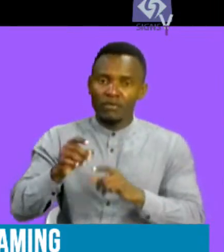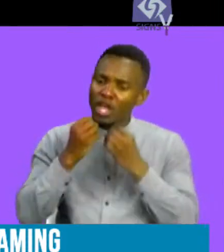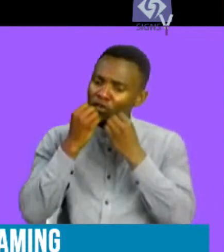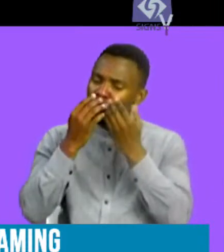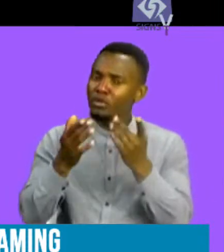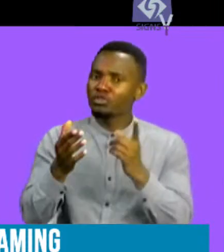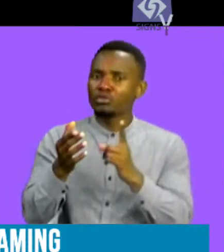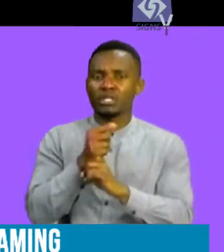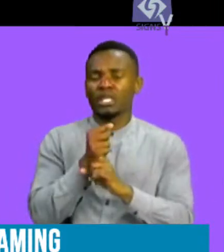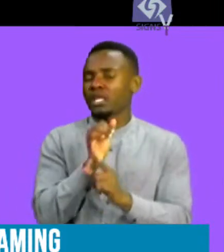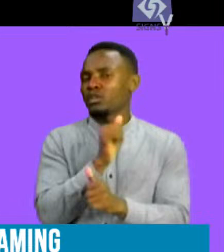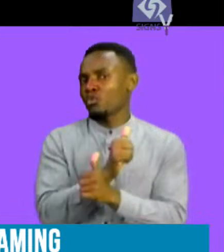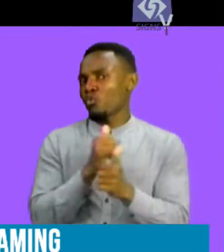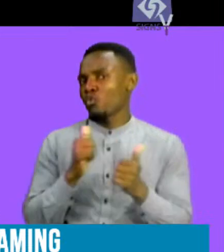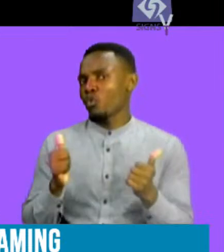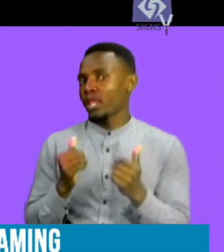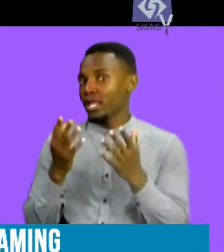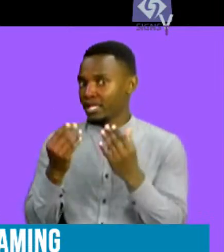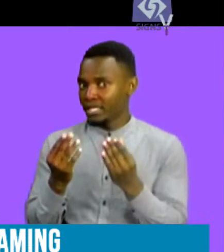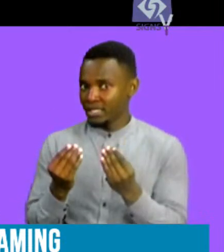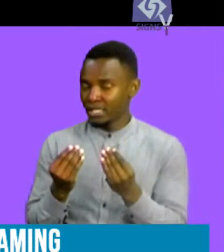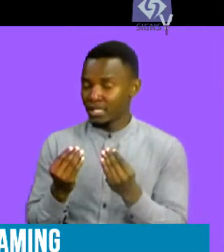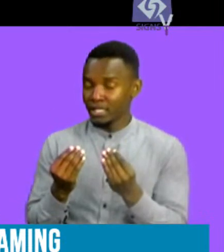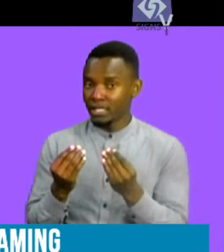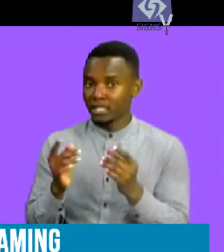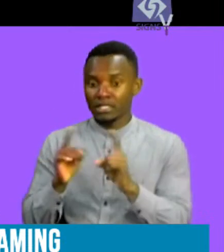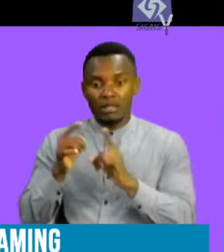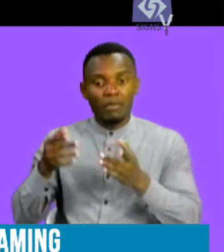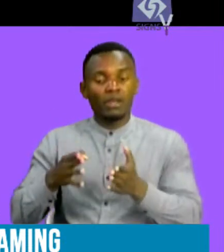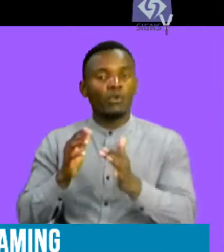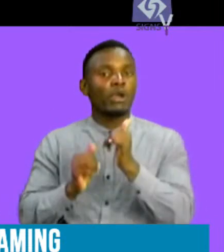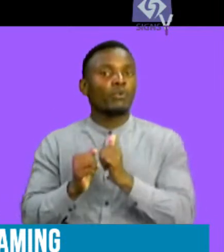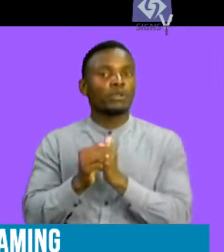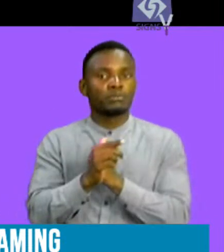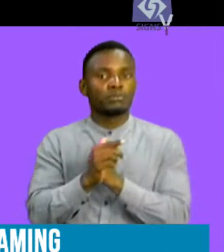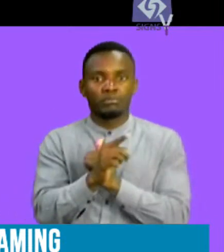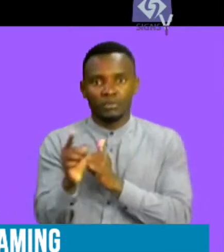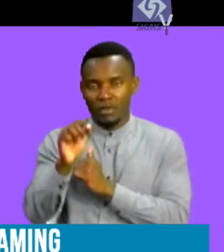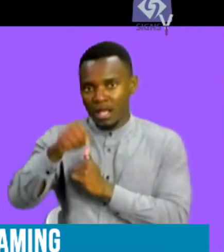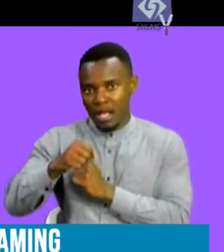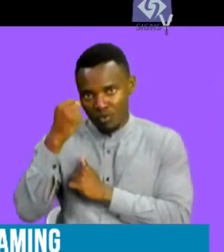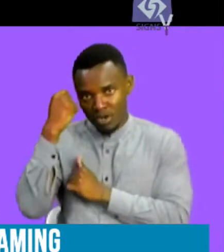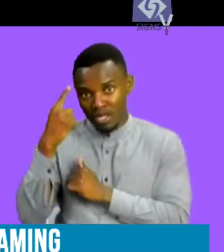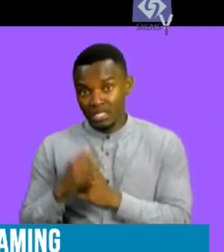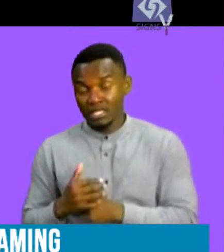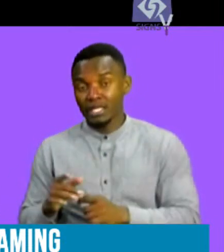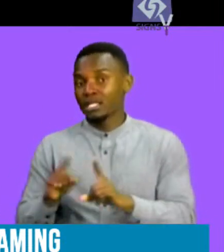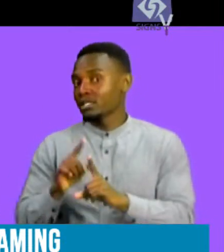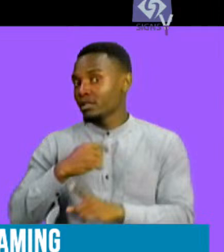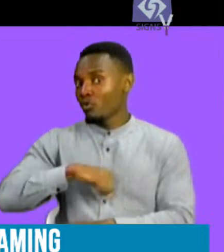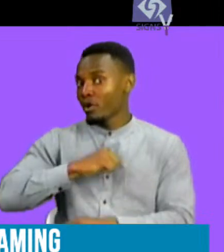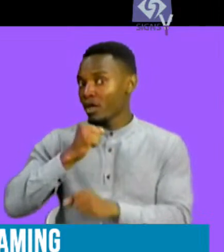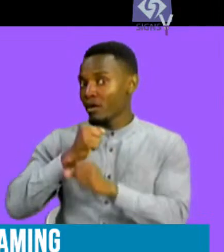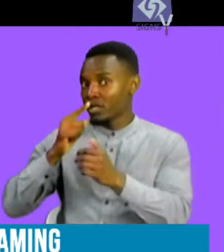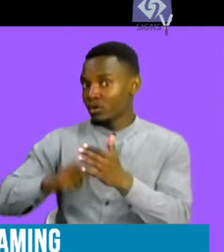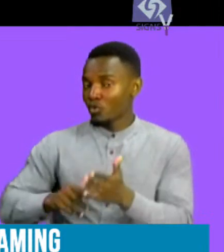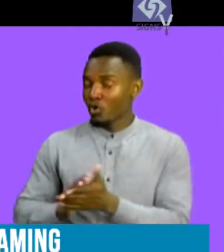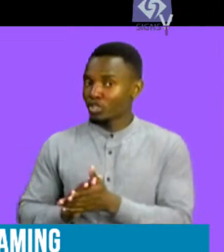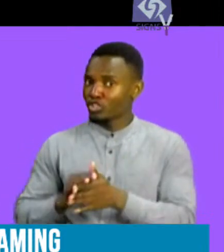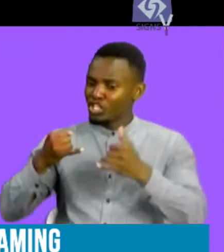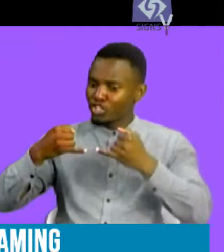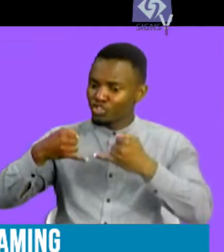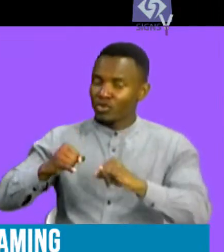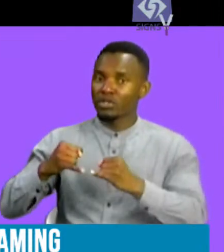a format that they can be able to understand, in a way that they can be able to understand. We have gone ahead and tried to train especially